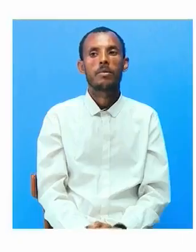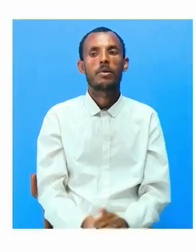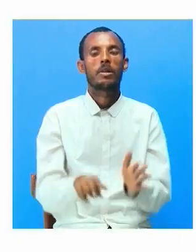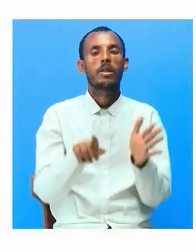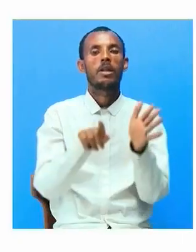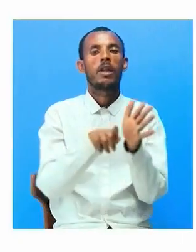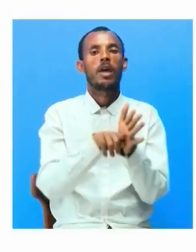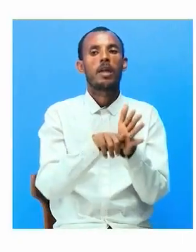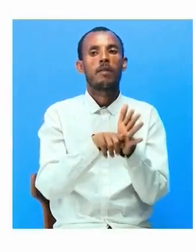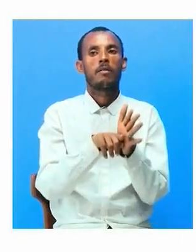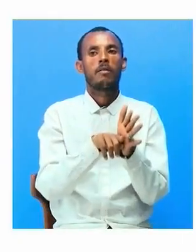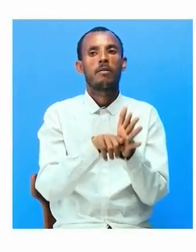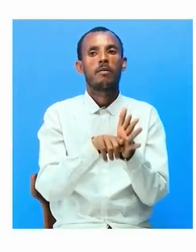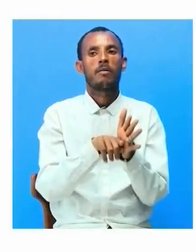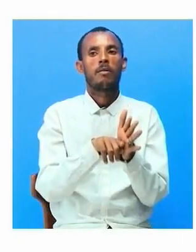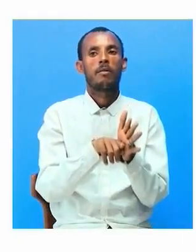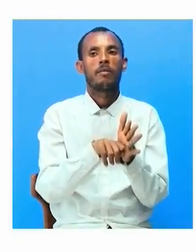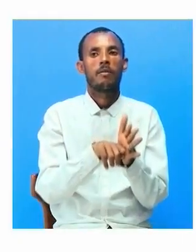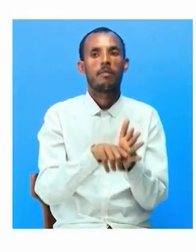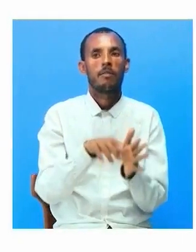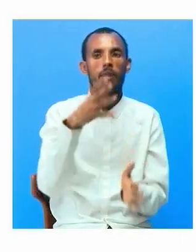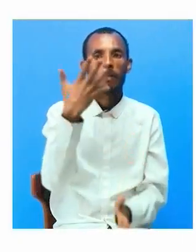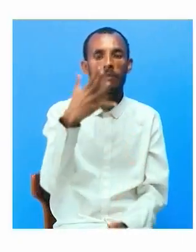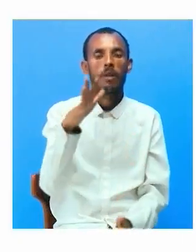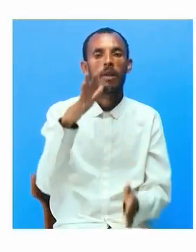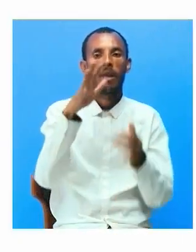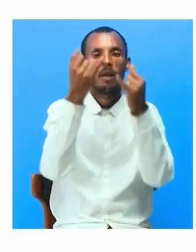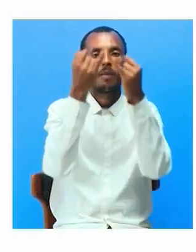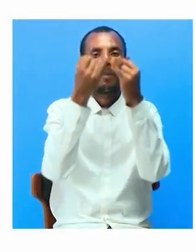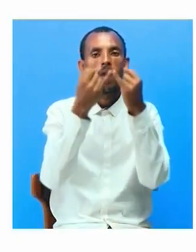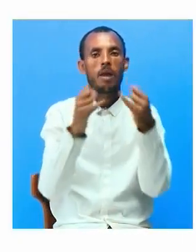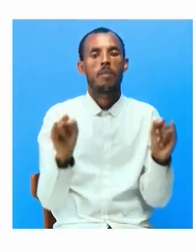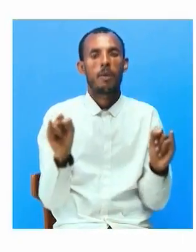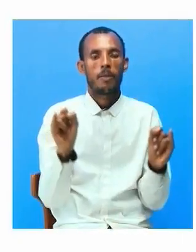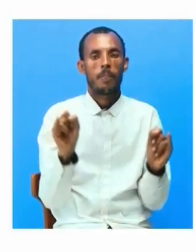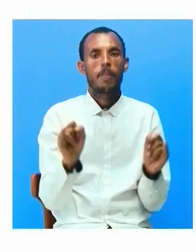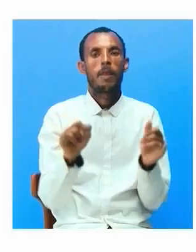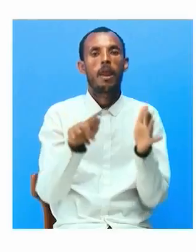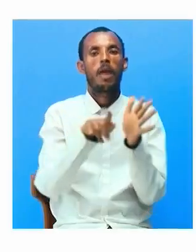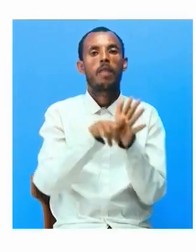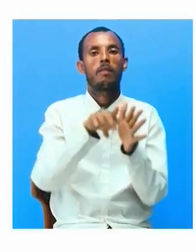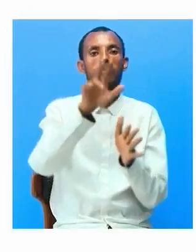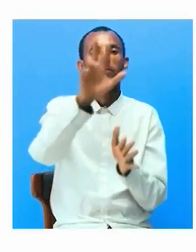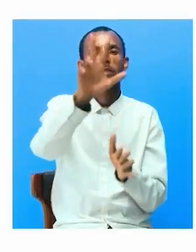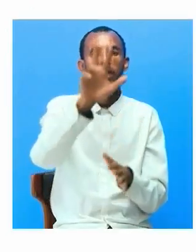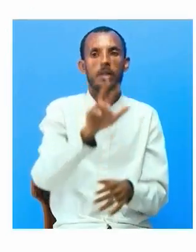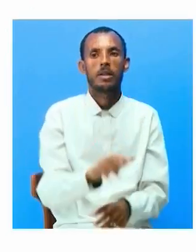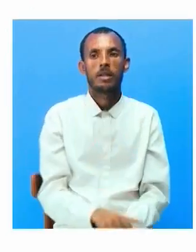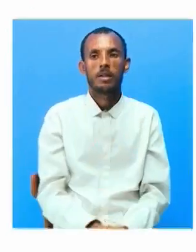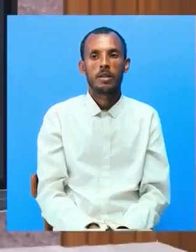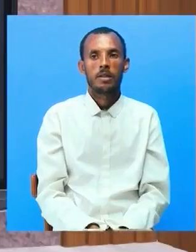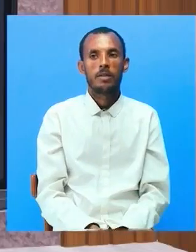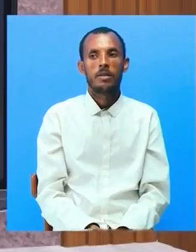Negative 15 divided by negative 3.